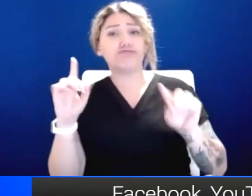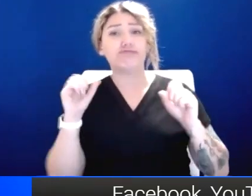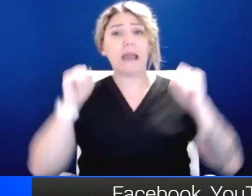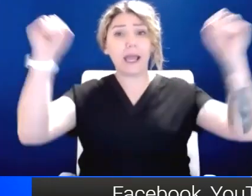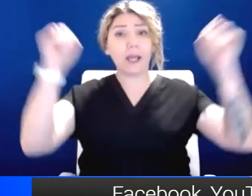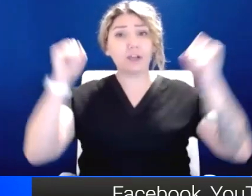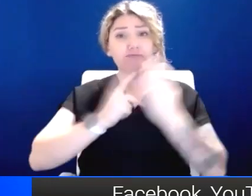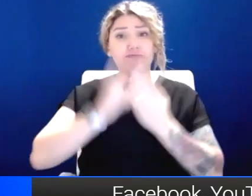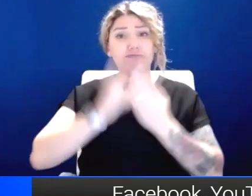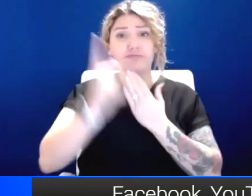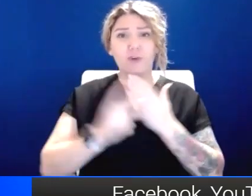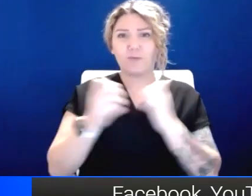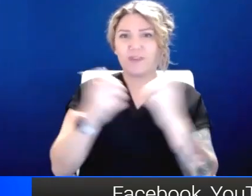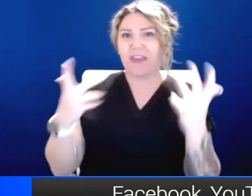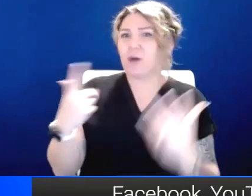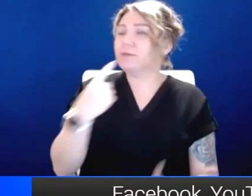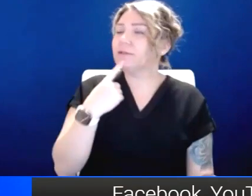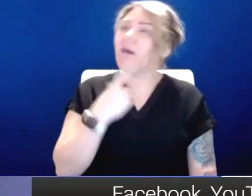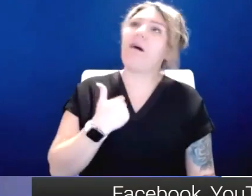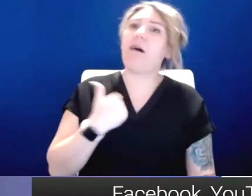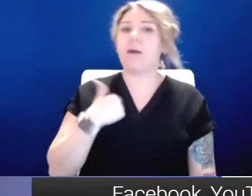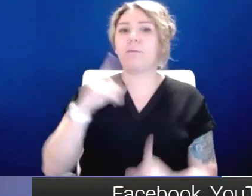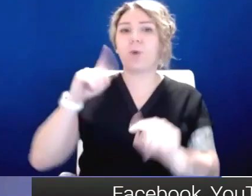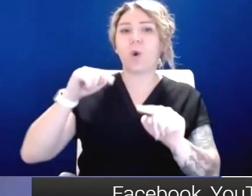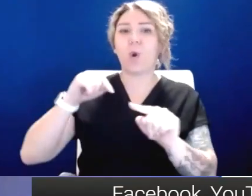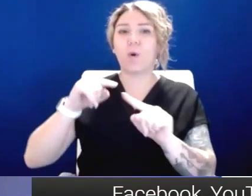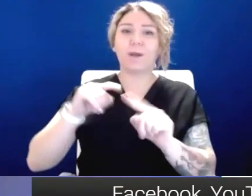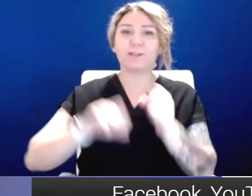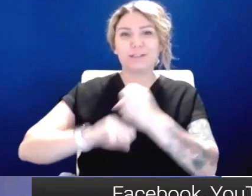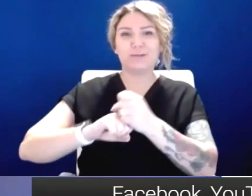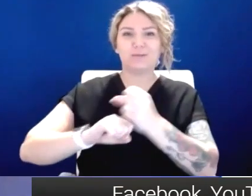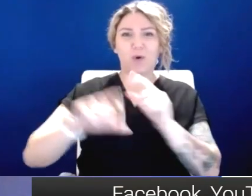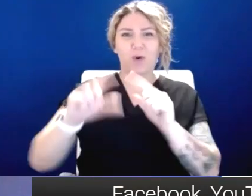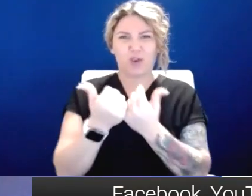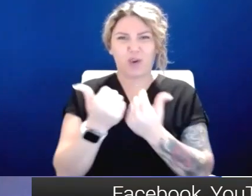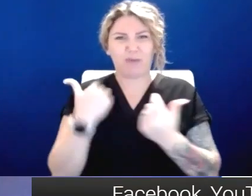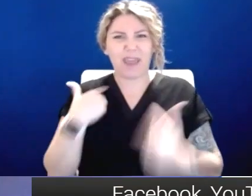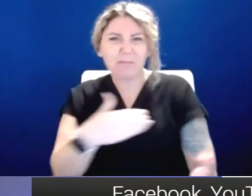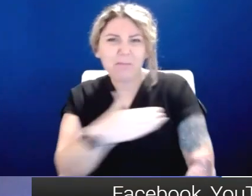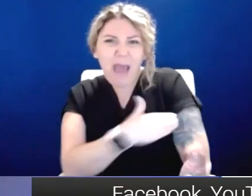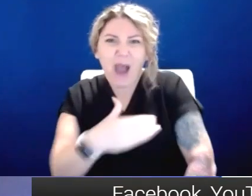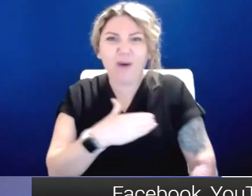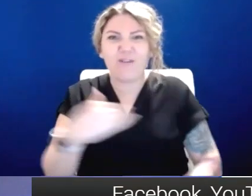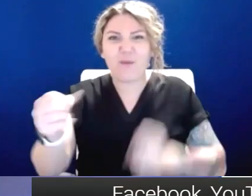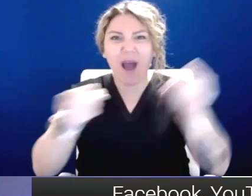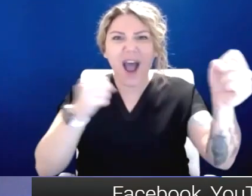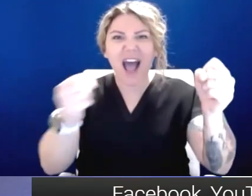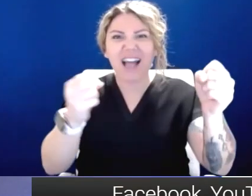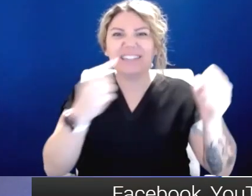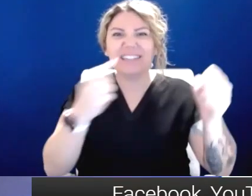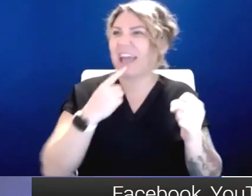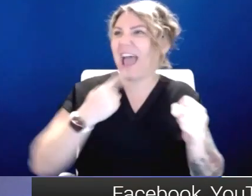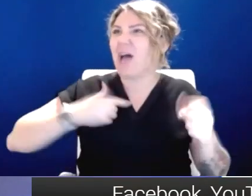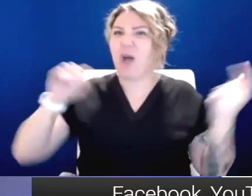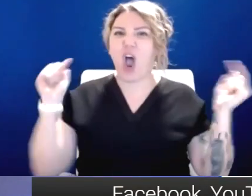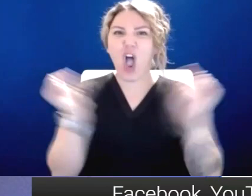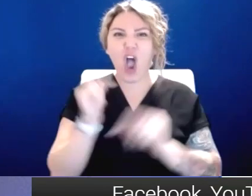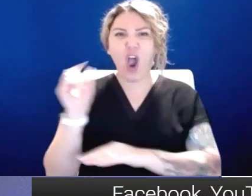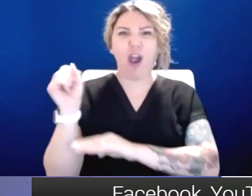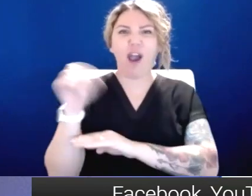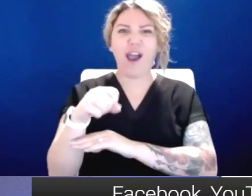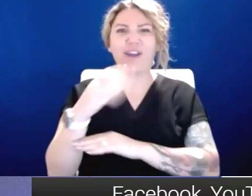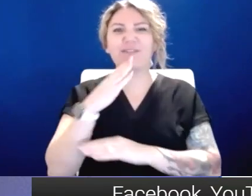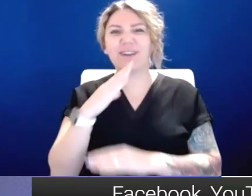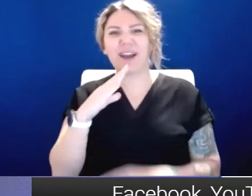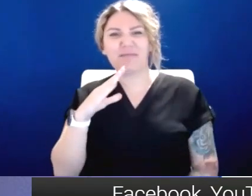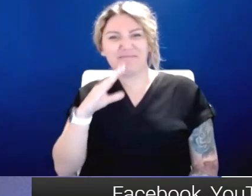without saying they're going to a support group. Well, and boxing, how powerful is that? I love seeing those guys in there saying that they're going to hurt it and they're going to beat it. So you brought